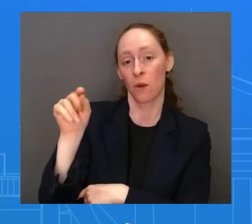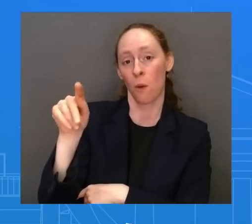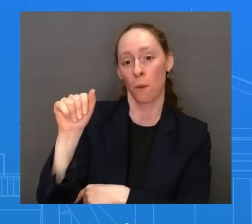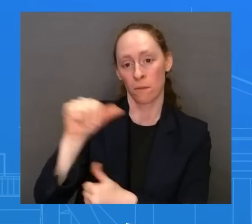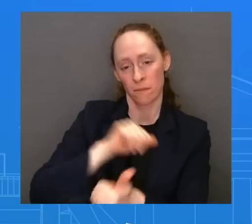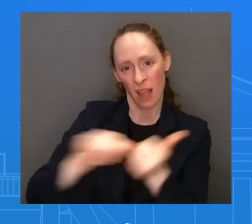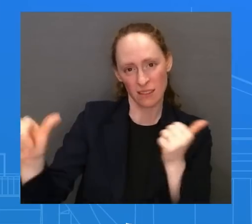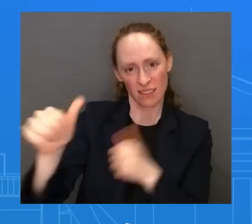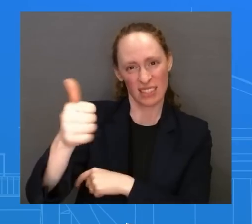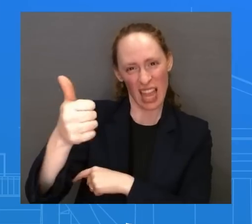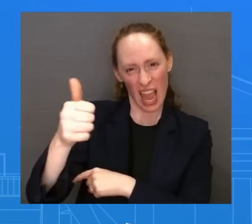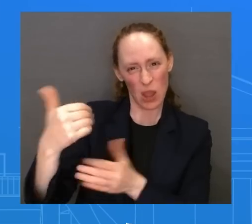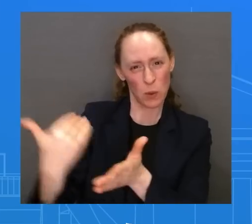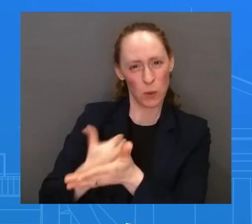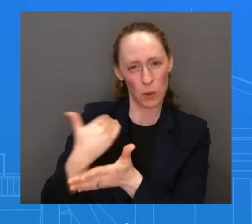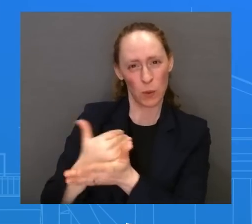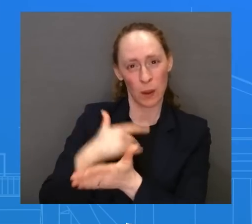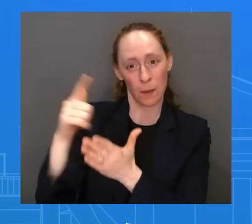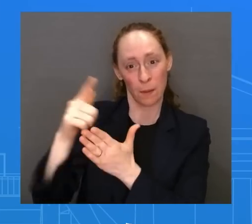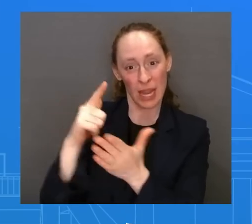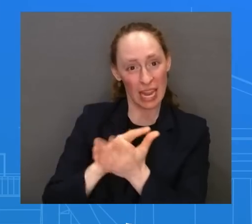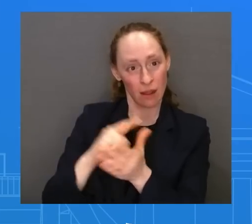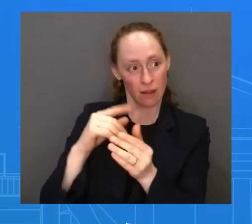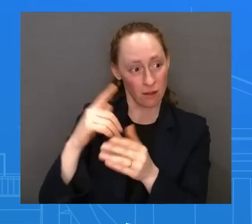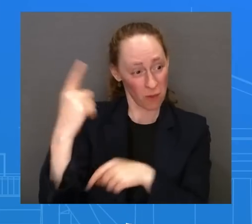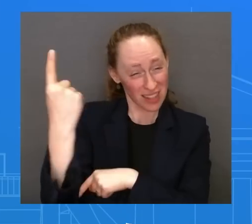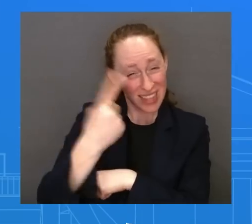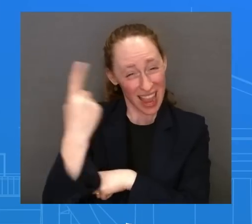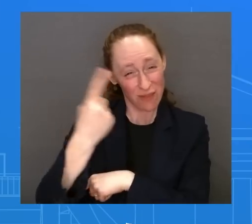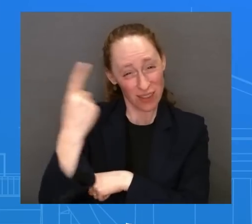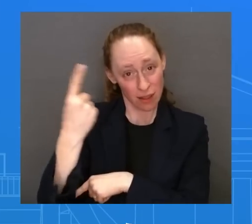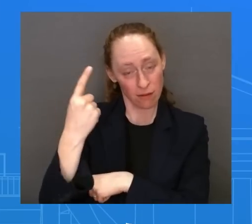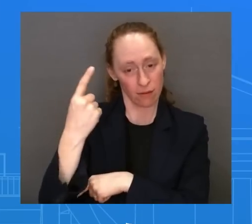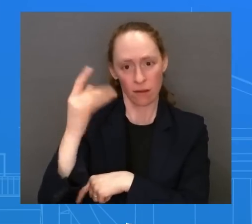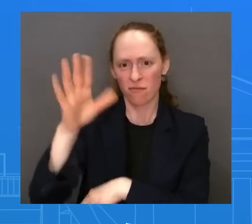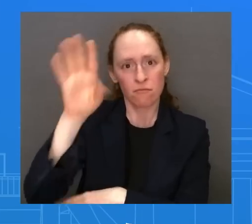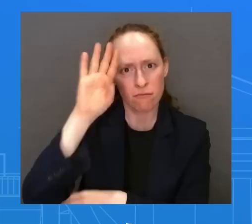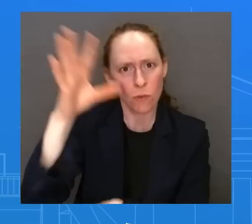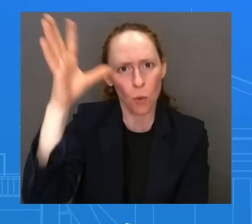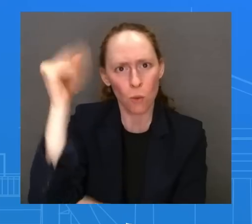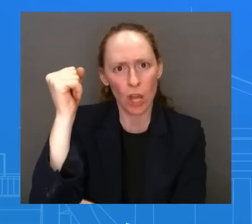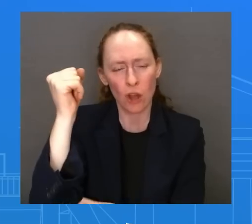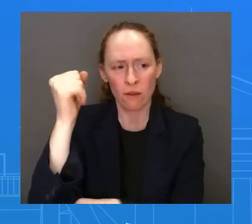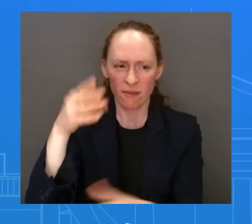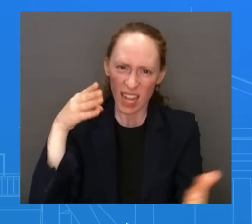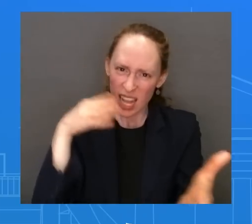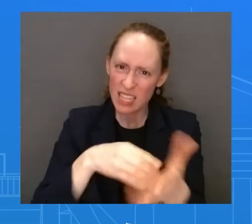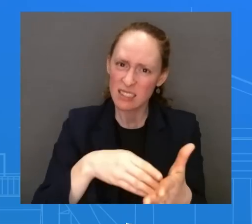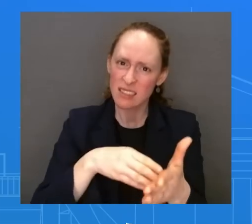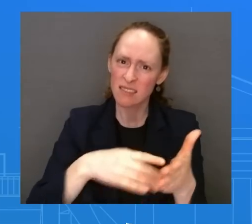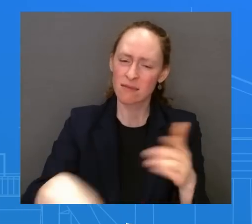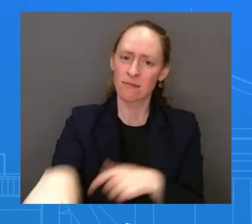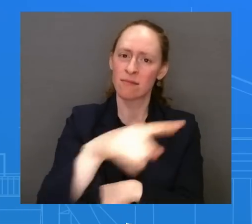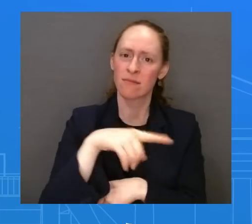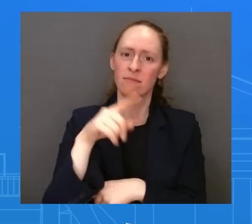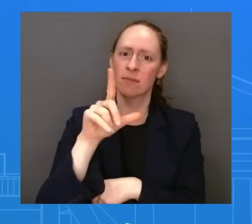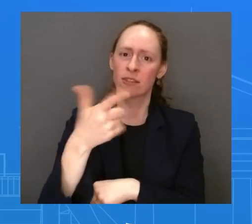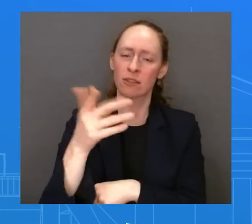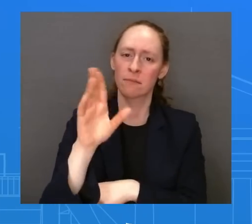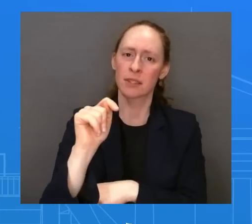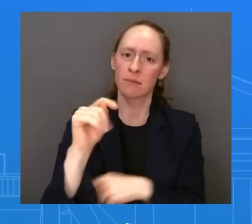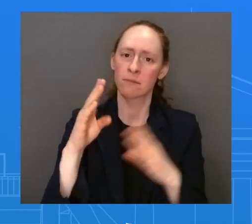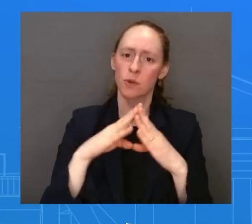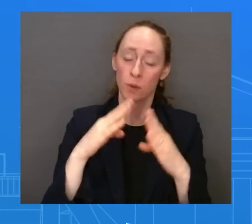a single day record in Kansas the state legislation overrode Governor Kelly's veto to make Kansas